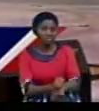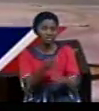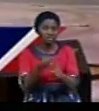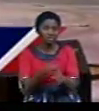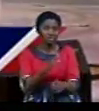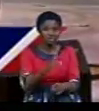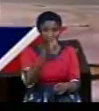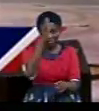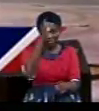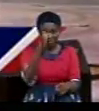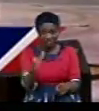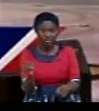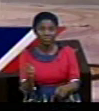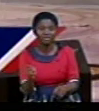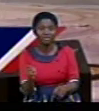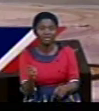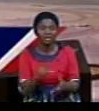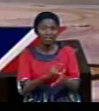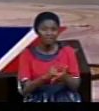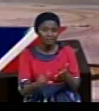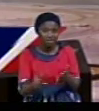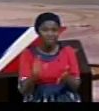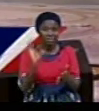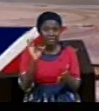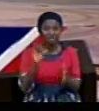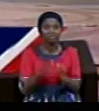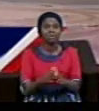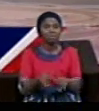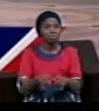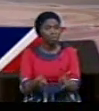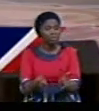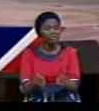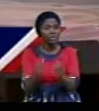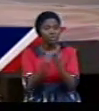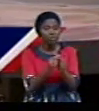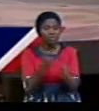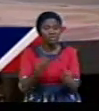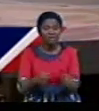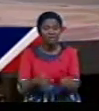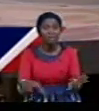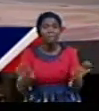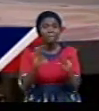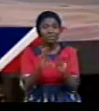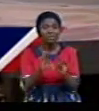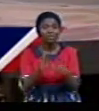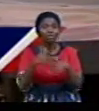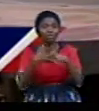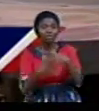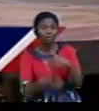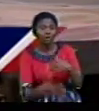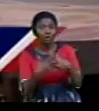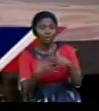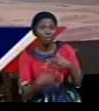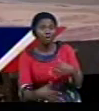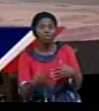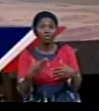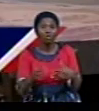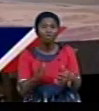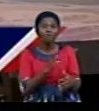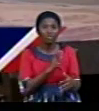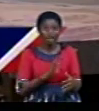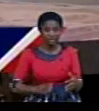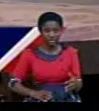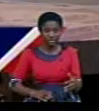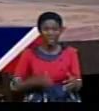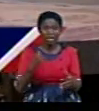at verse 19 but was a precious blood Church of Christ the precious blood